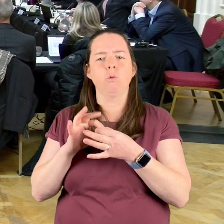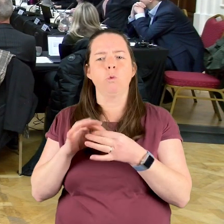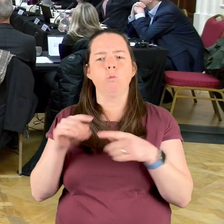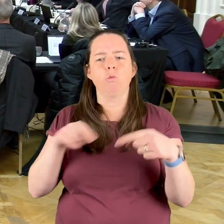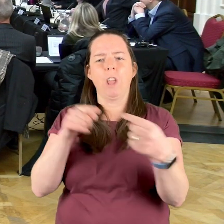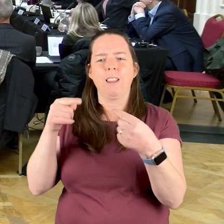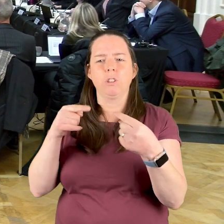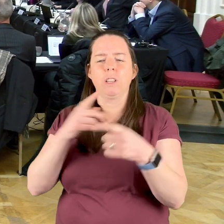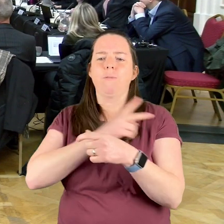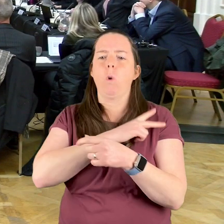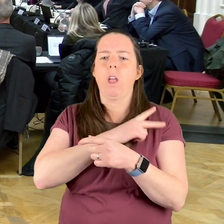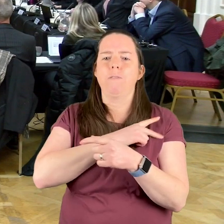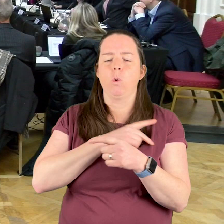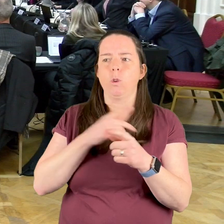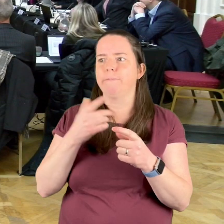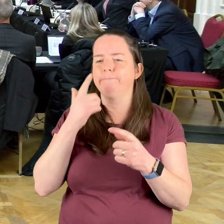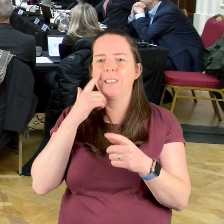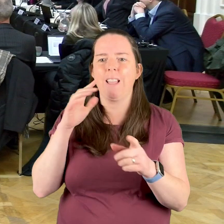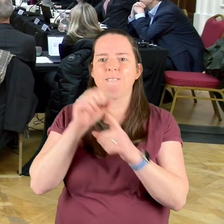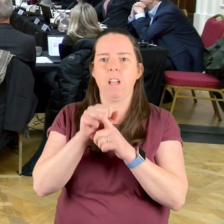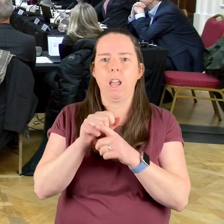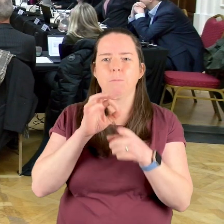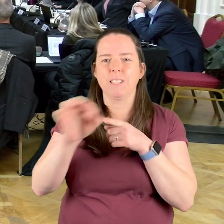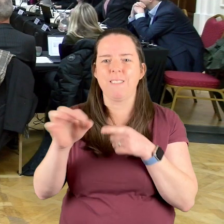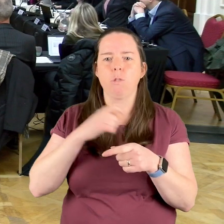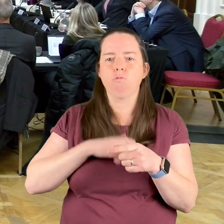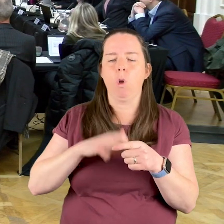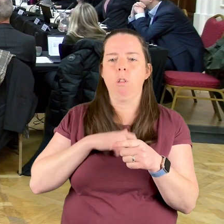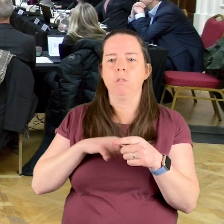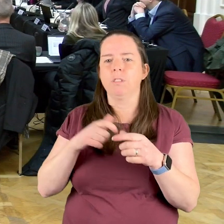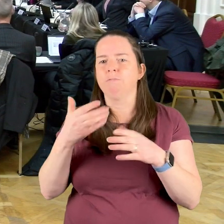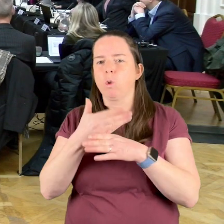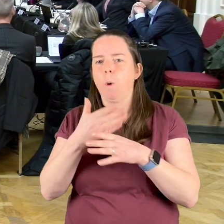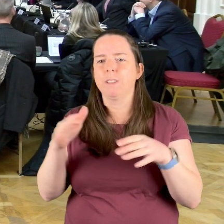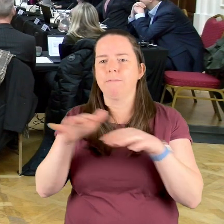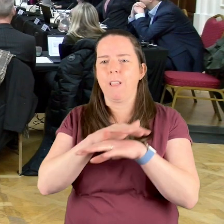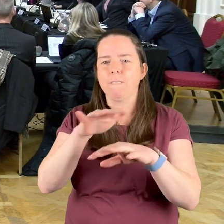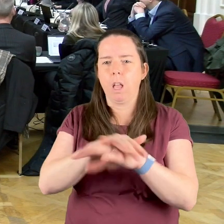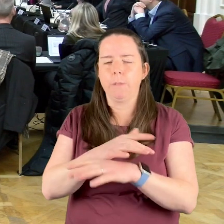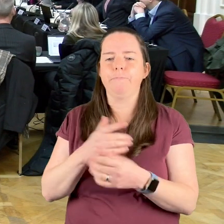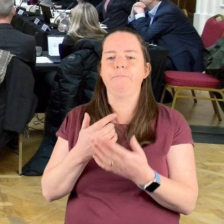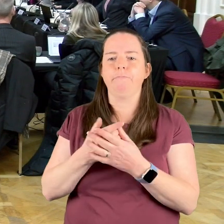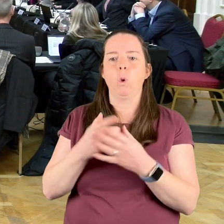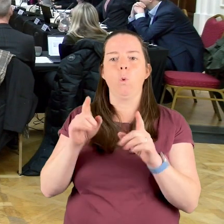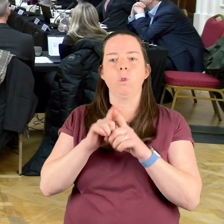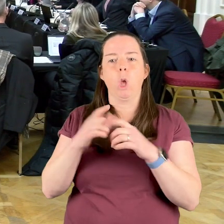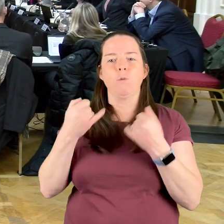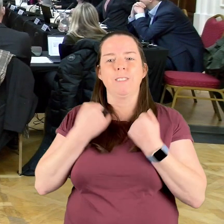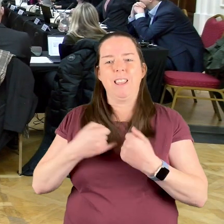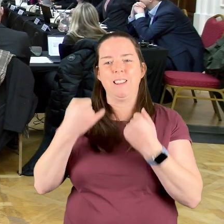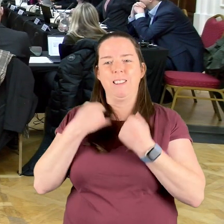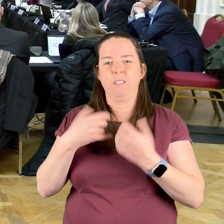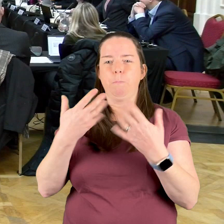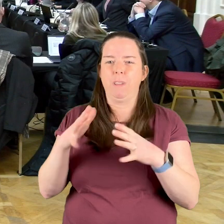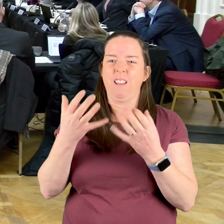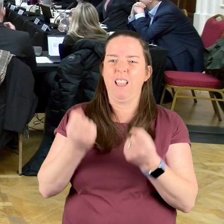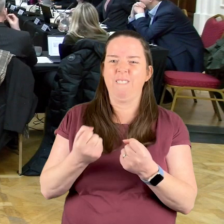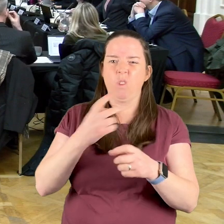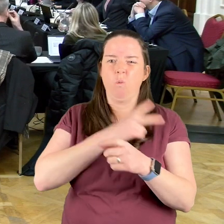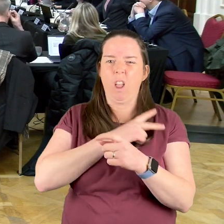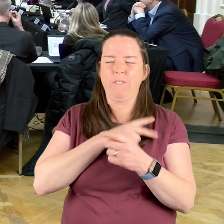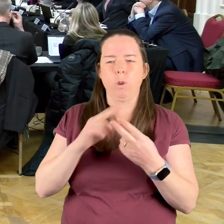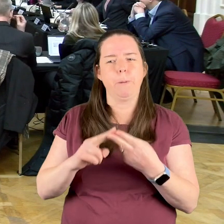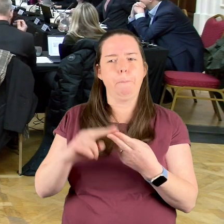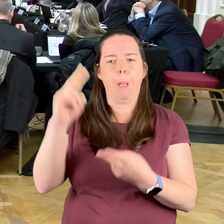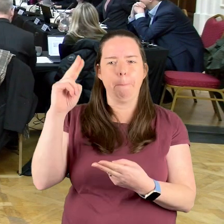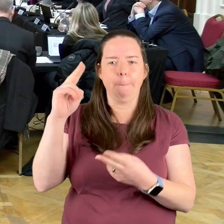find specific people for roles to cover things, to cover the level of sickness that we've had within the workforce, which has remained extremely high, and